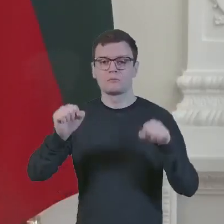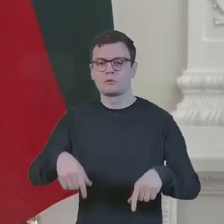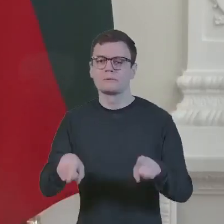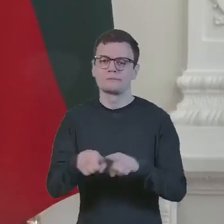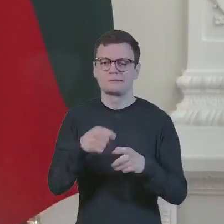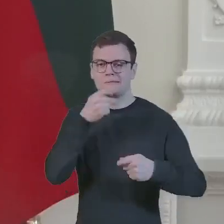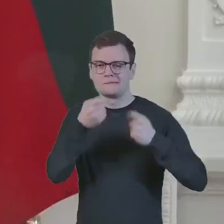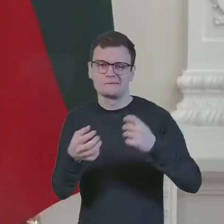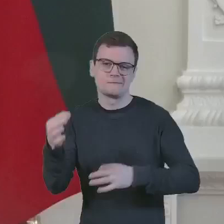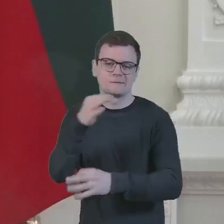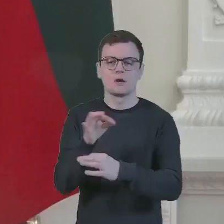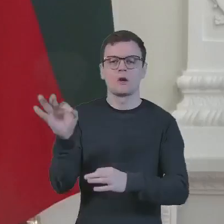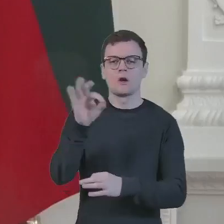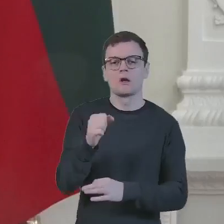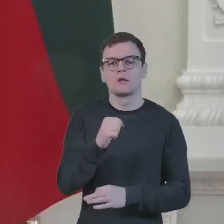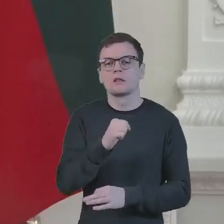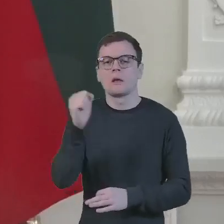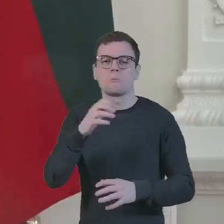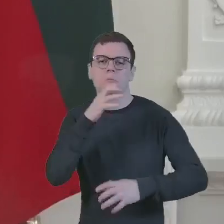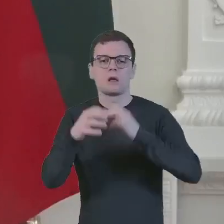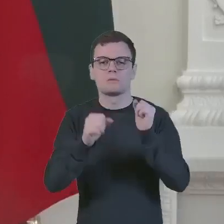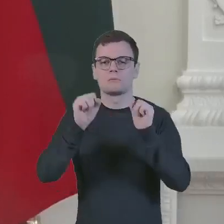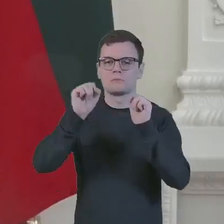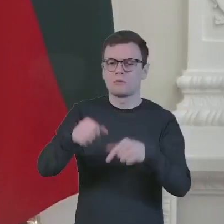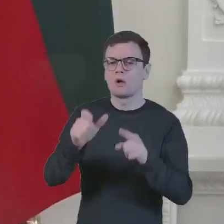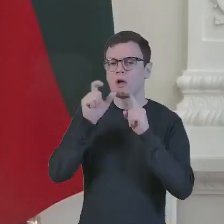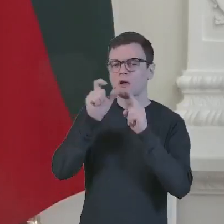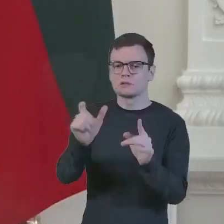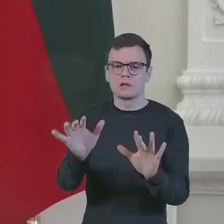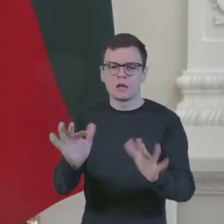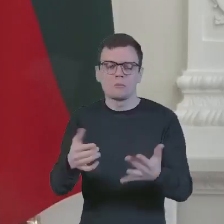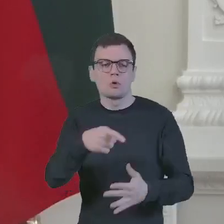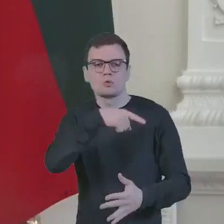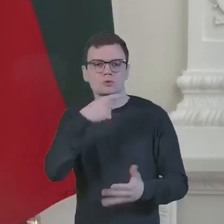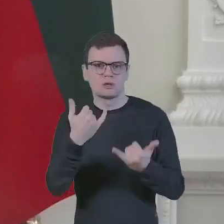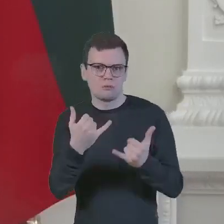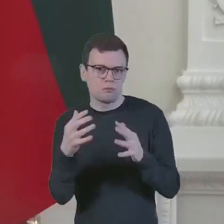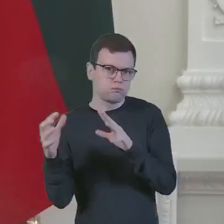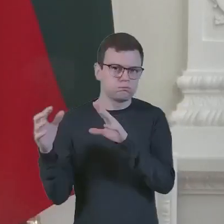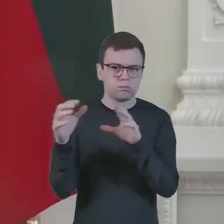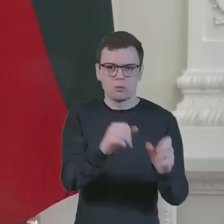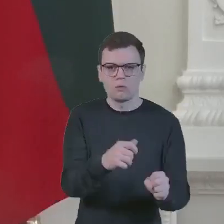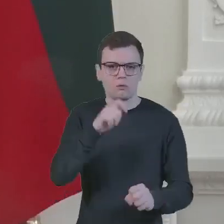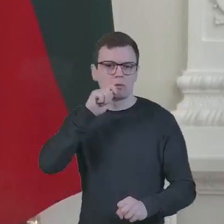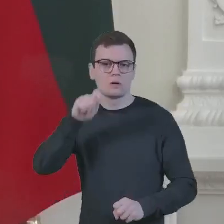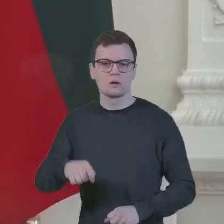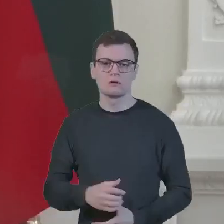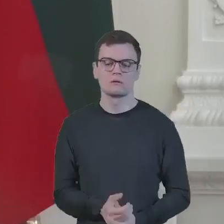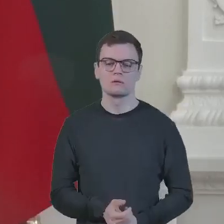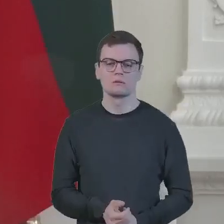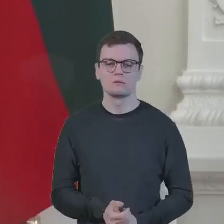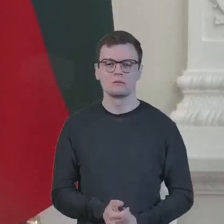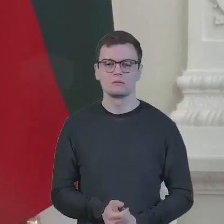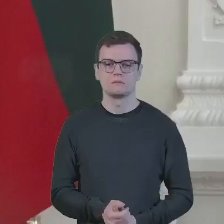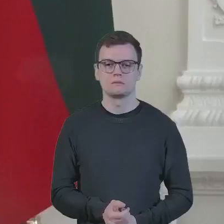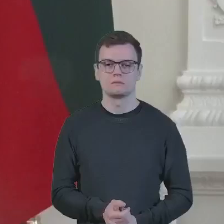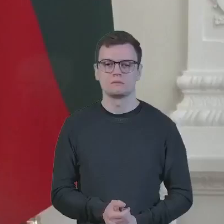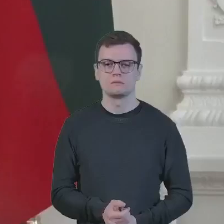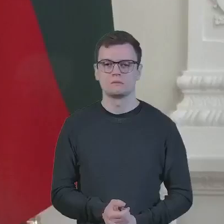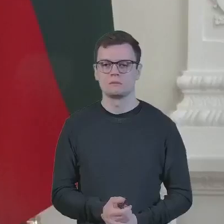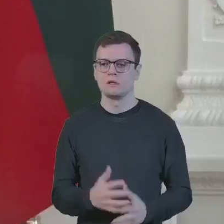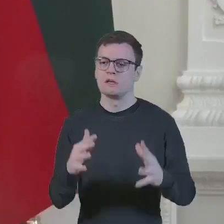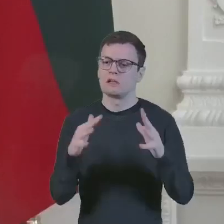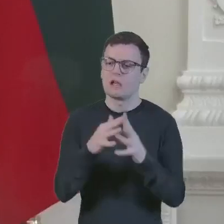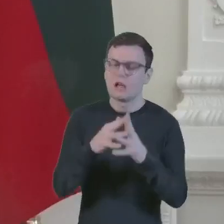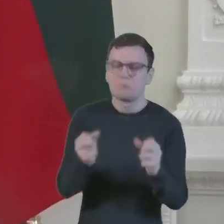today, we had the opportunity to discuss in detail the response of the democratic world to Russia's war in